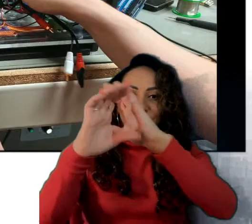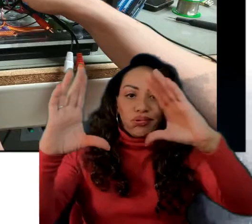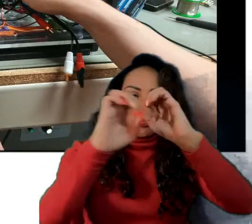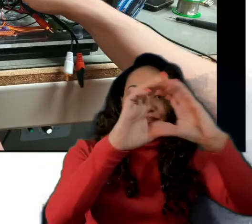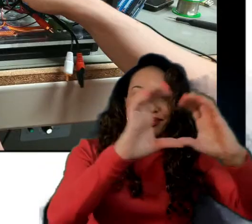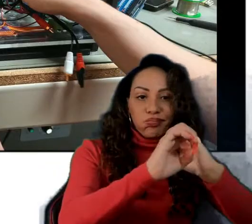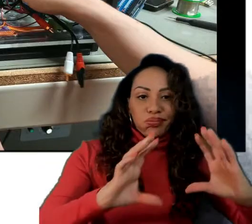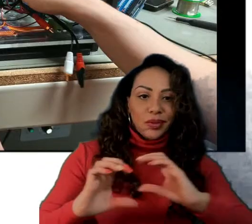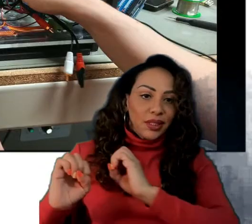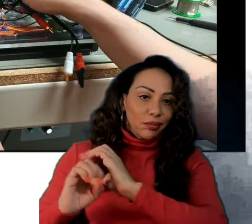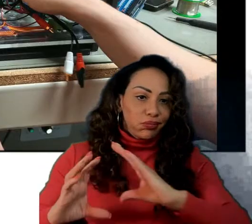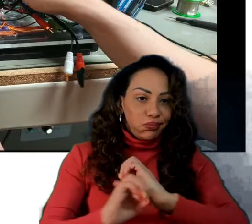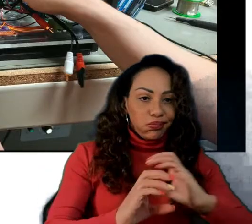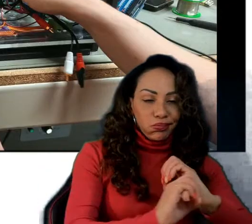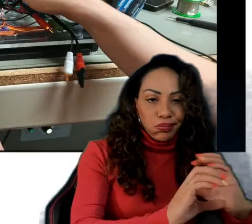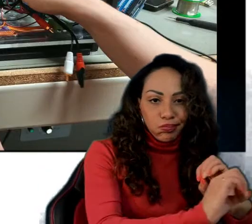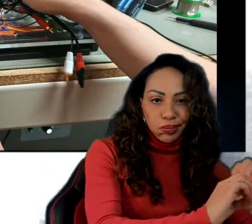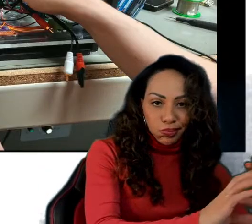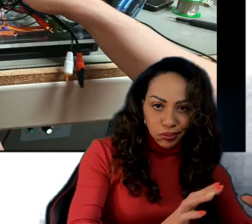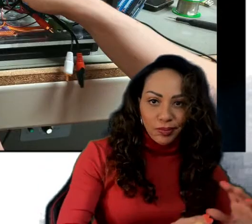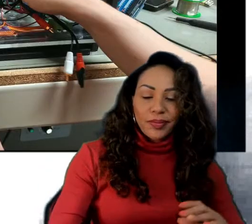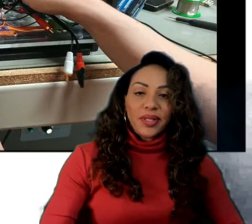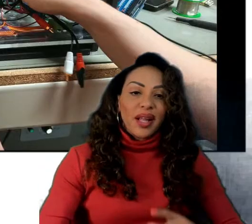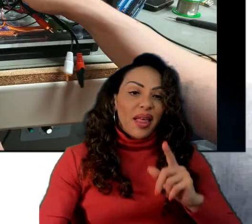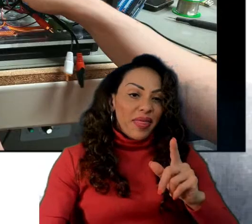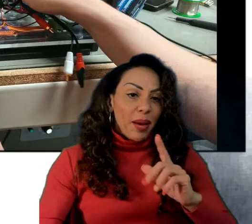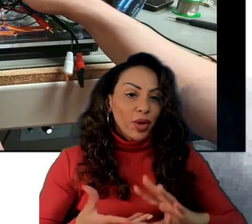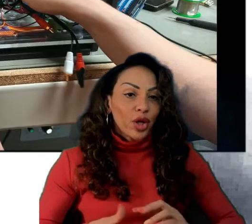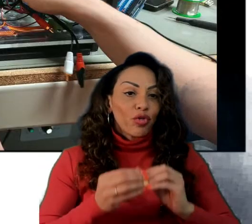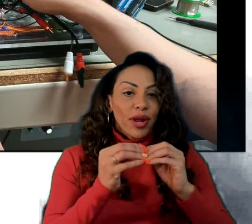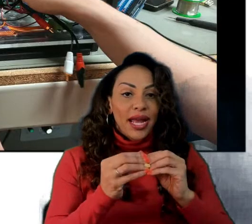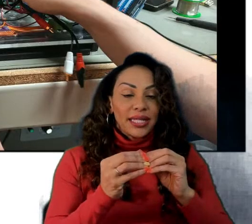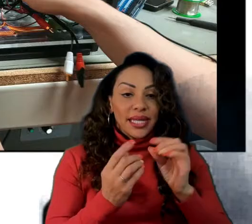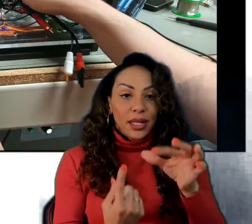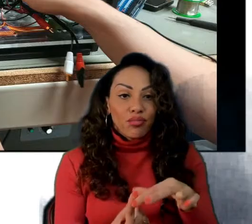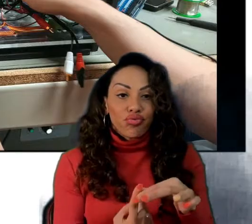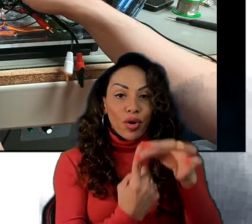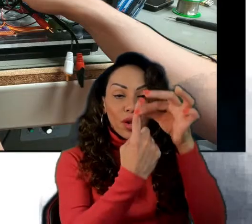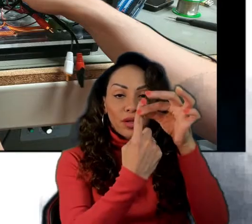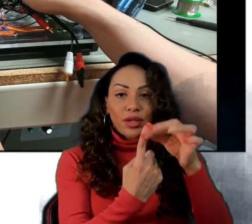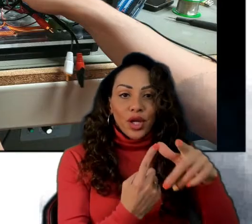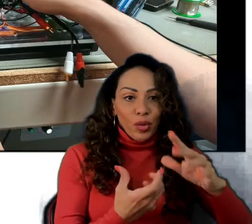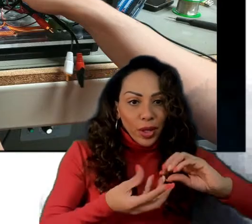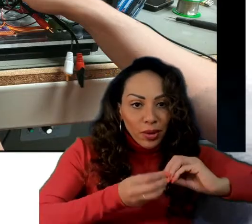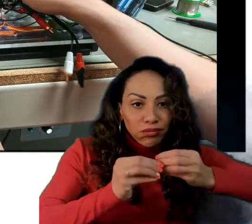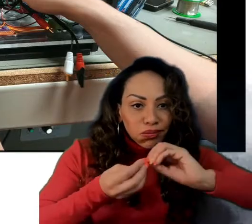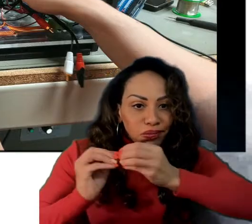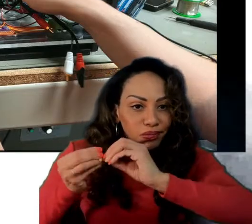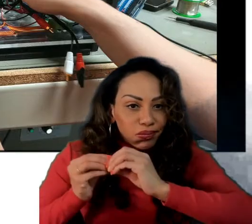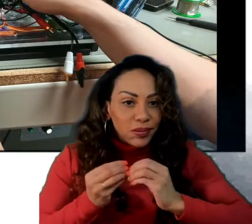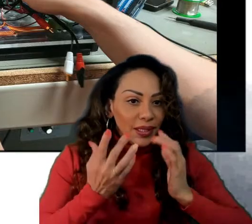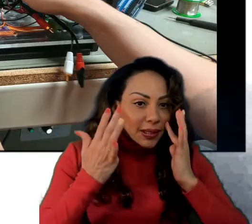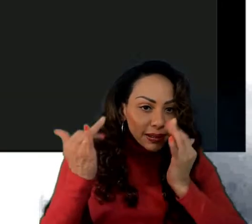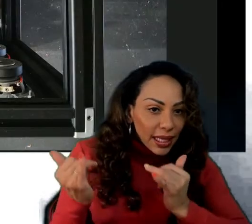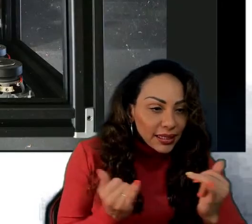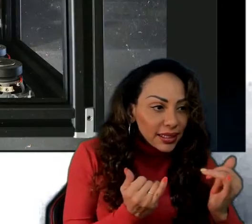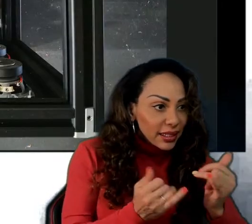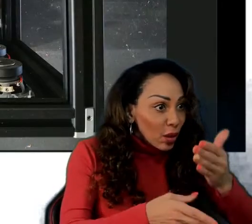And then we had to make some prototypes. So we were like fabricating, testing, seeing what worked, what didn't,